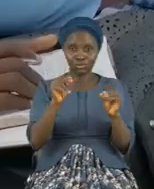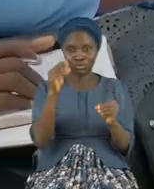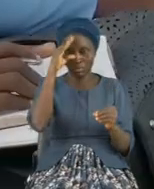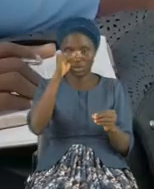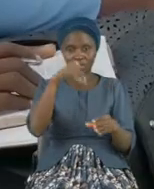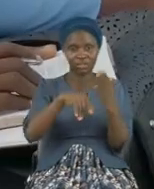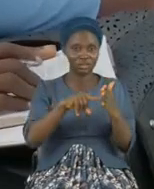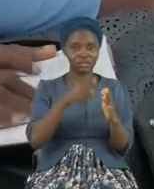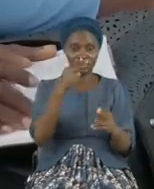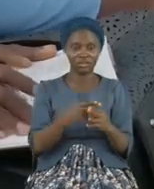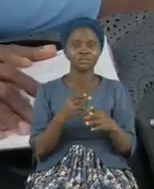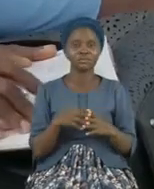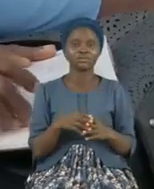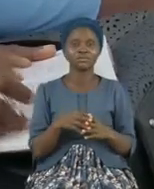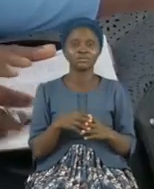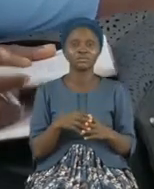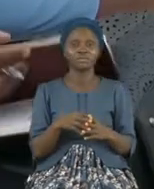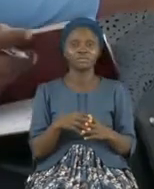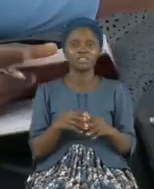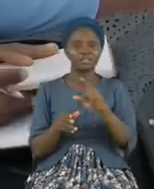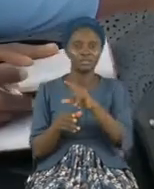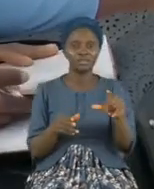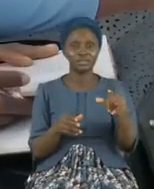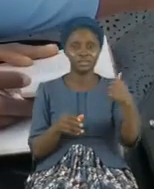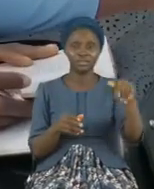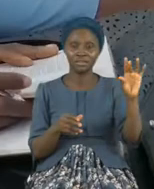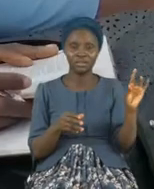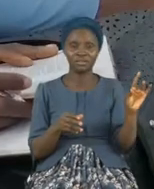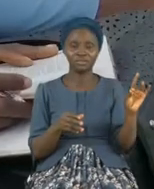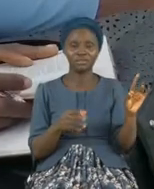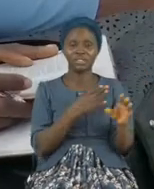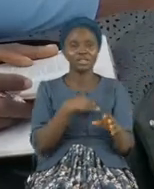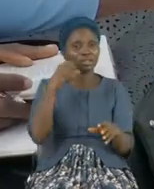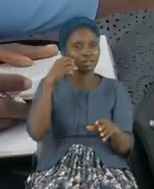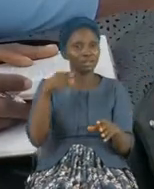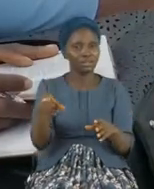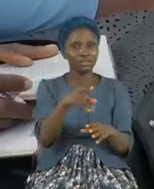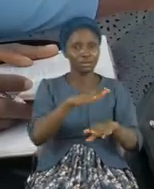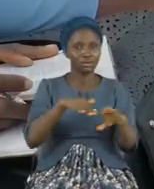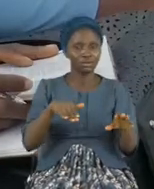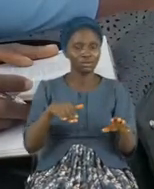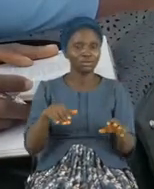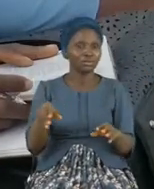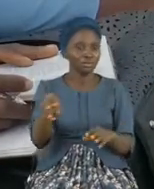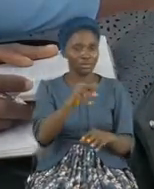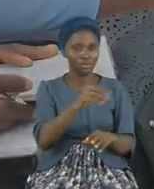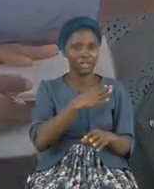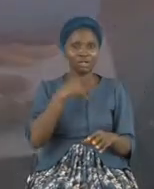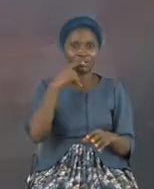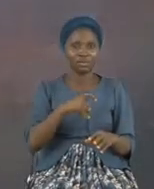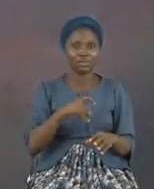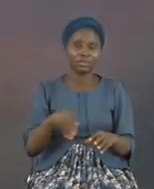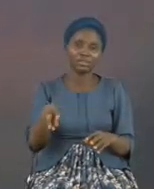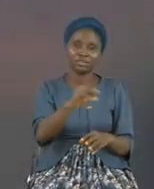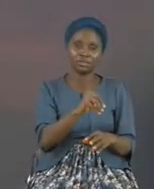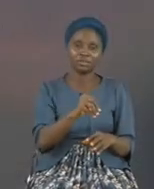Verse 18. And he called them and commanded them not to speak